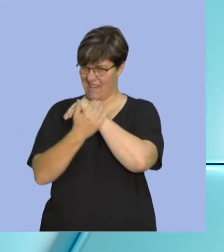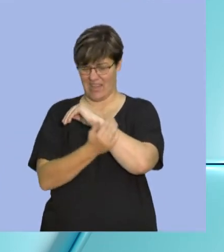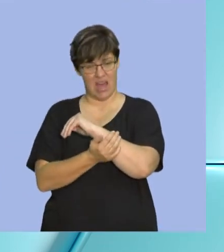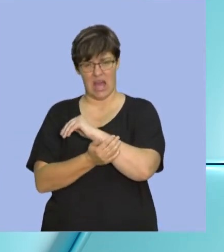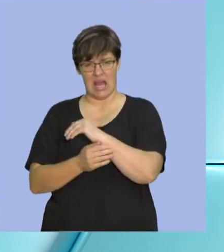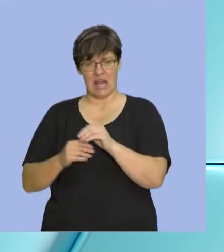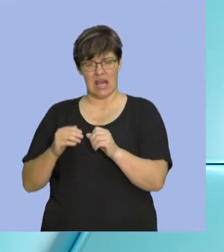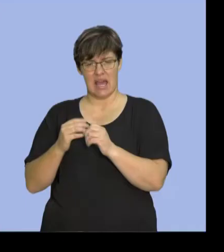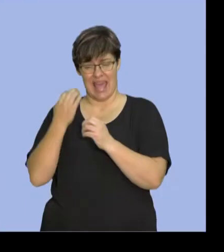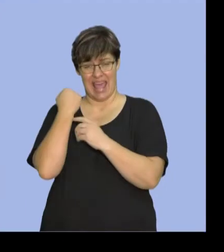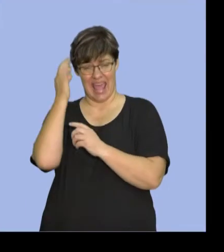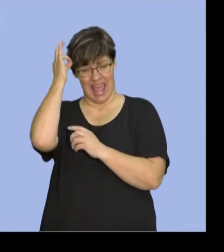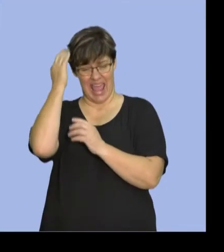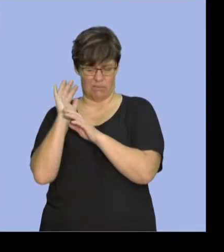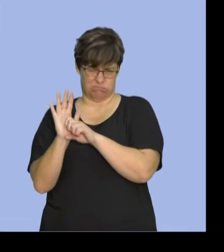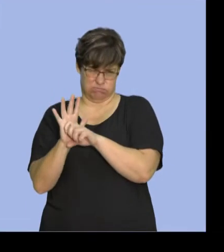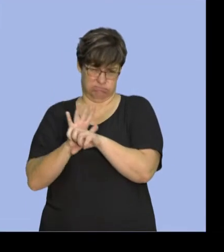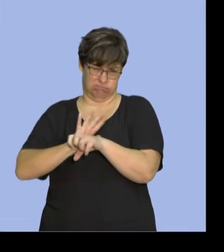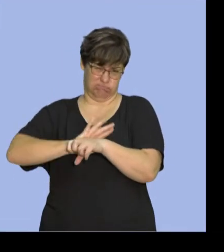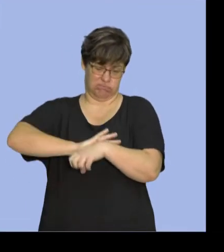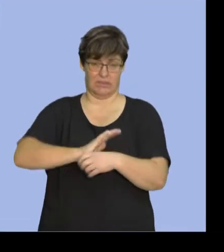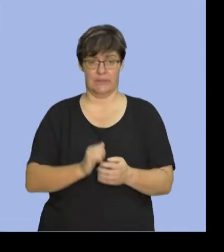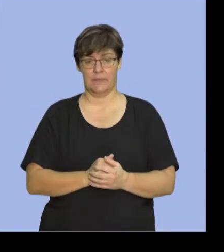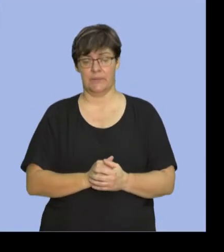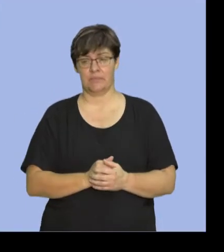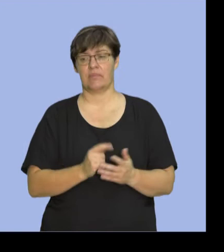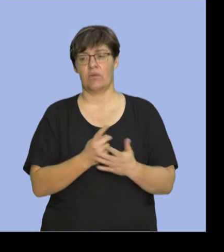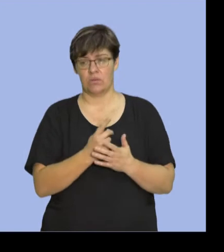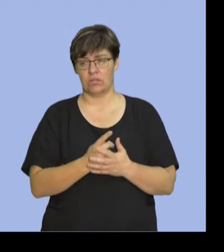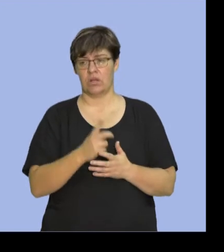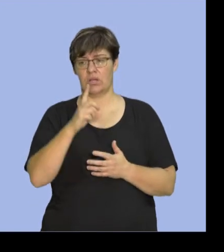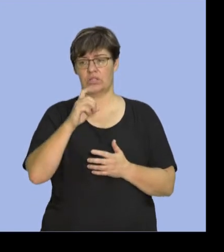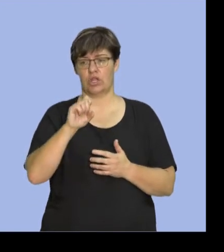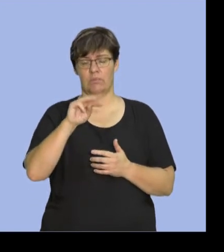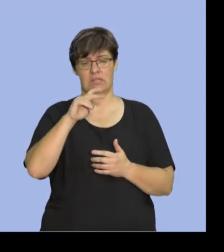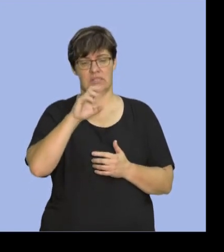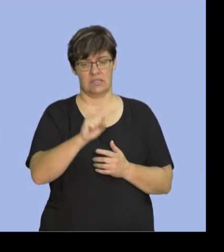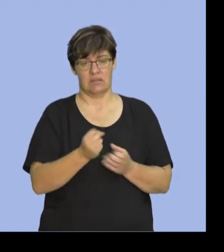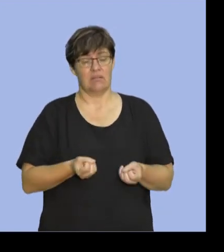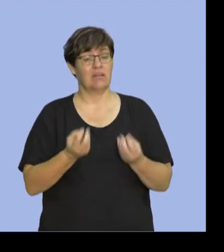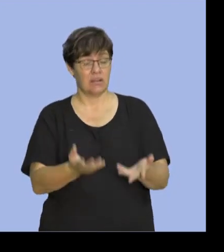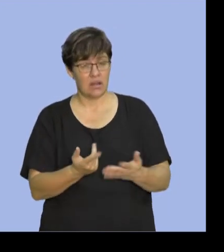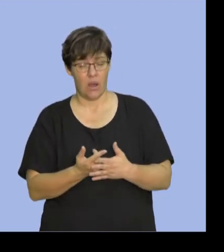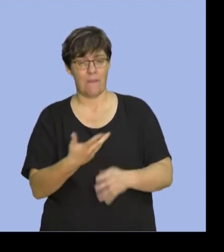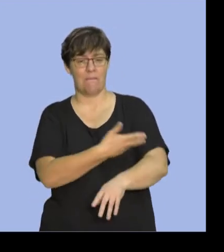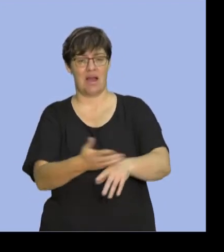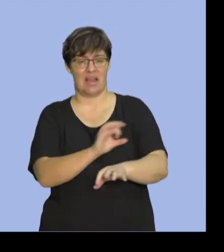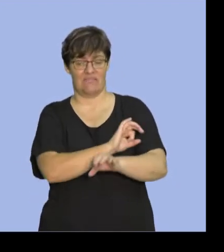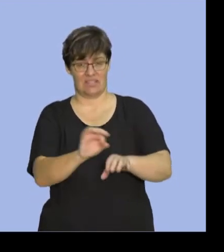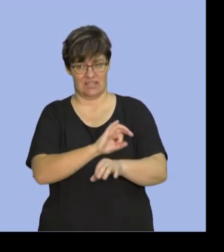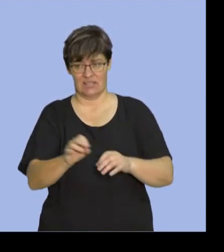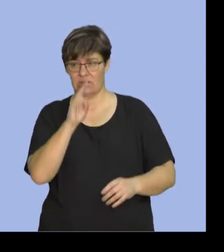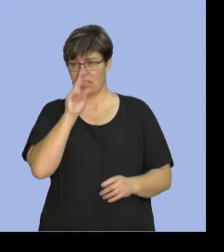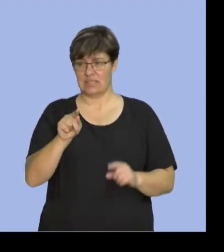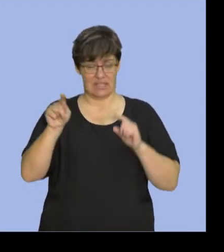fur. Okay? We also have the dermis layer, richly supplied with blood vessels. We see them here, and we're going to